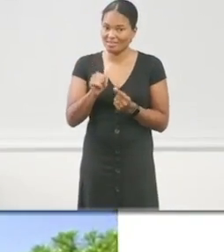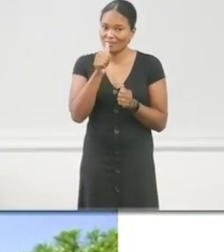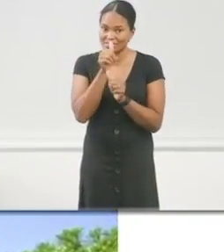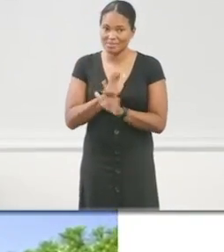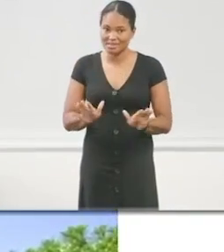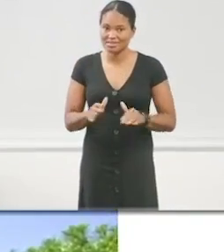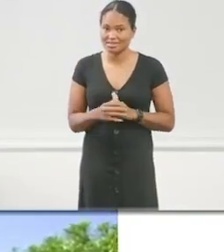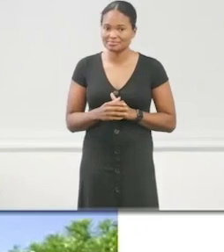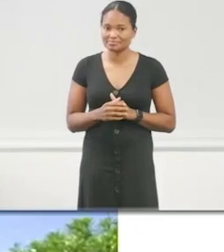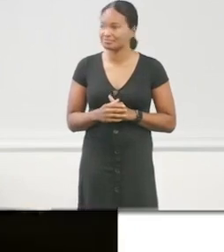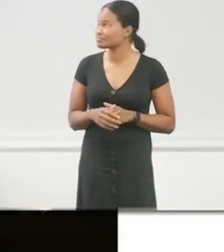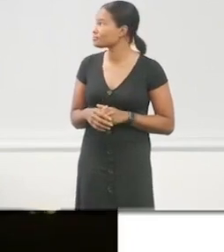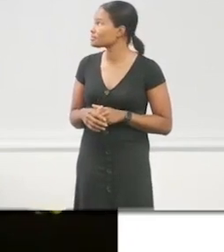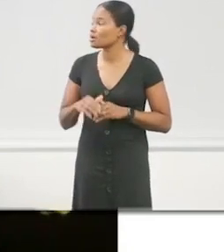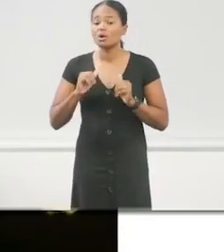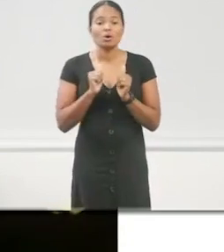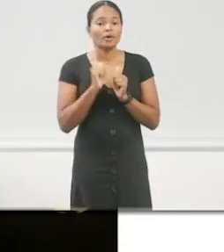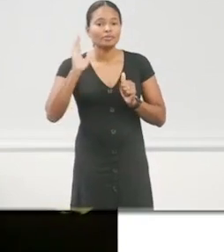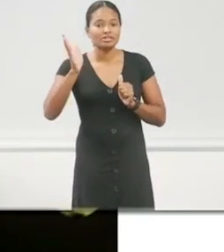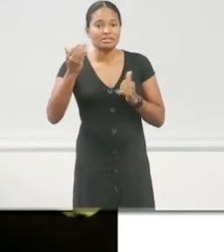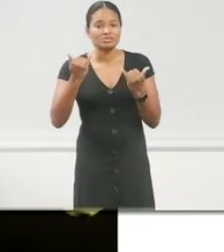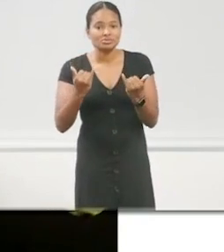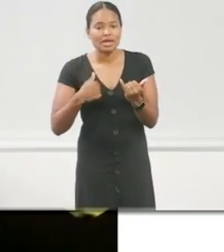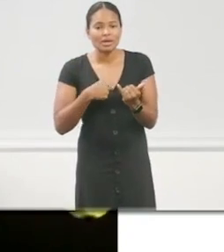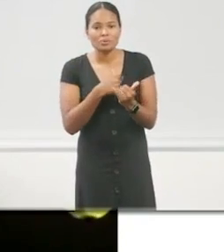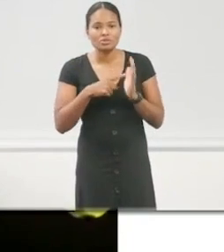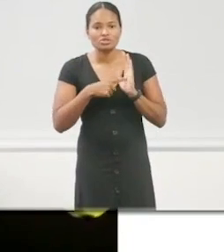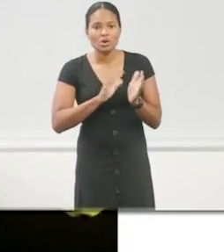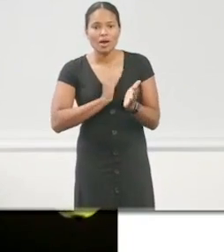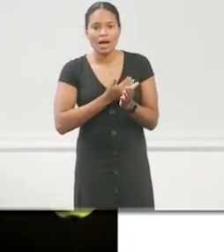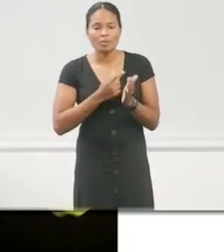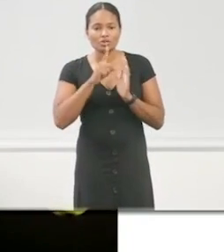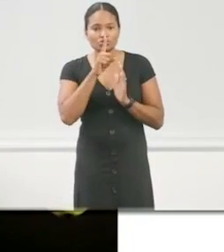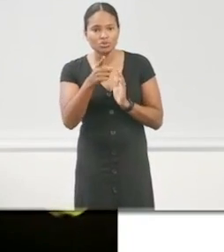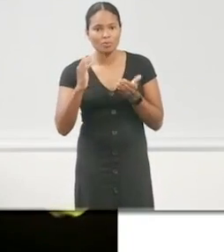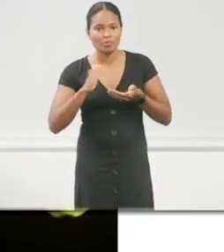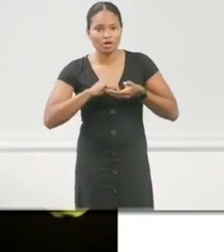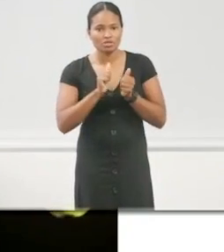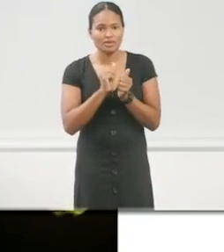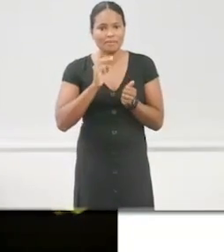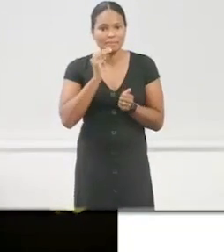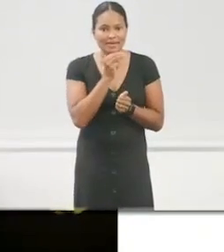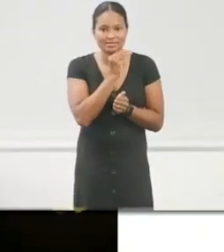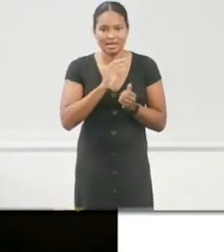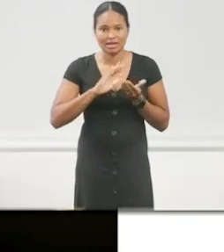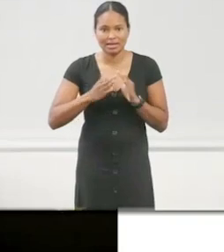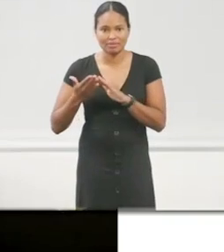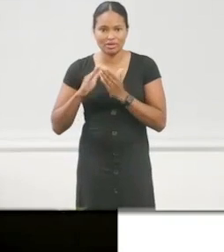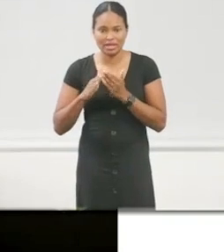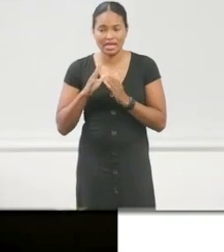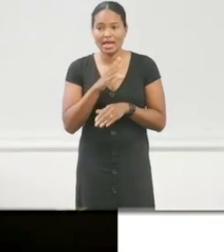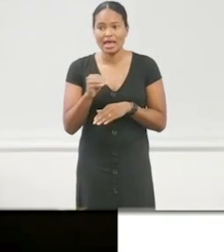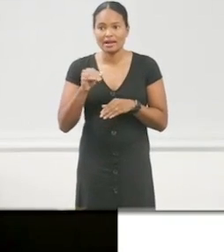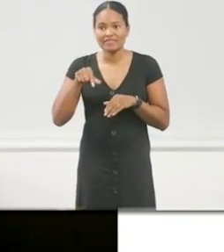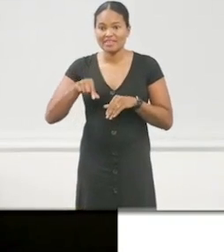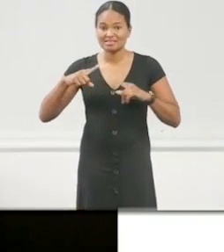our presentation today, what we do is we show we're true partners with the Mesa community, and in this case with this complex,